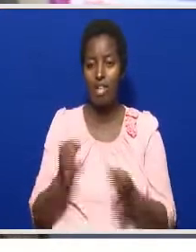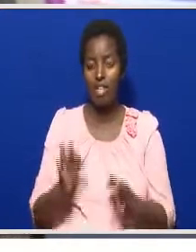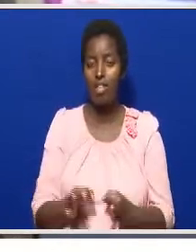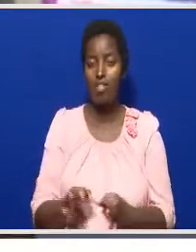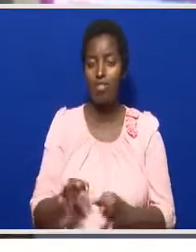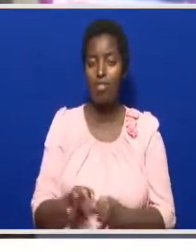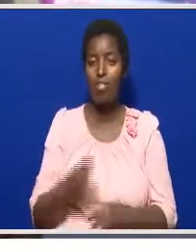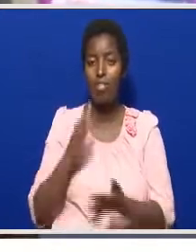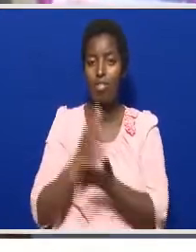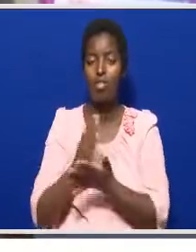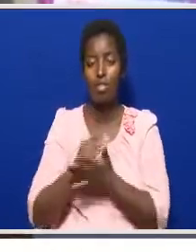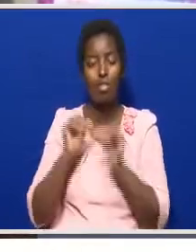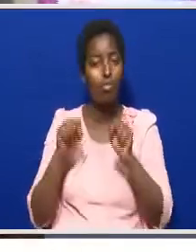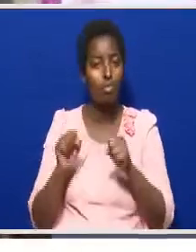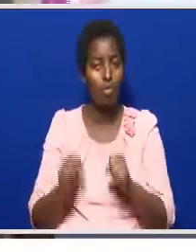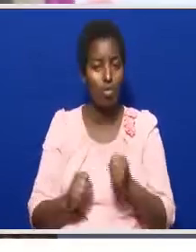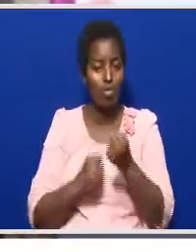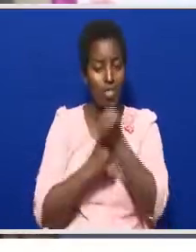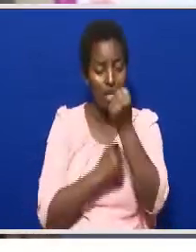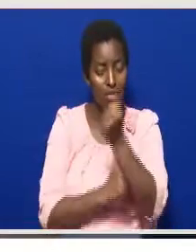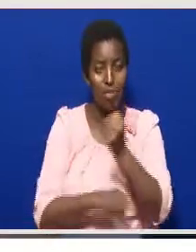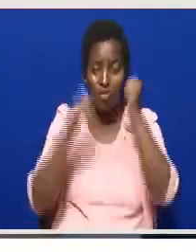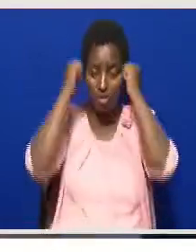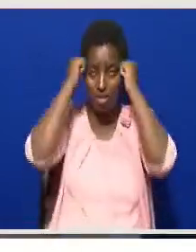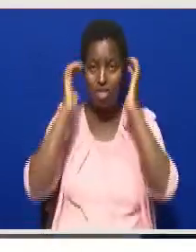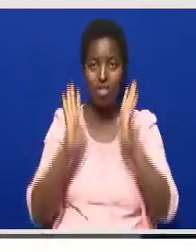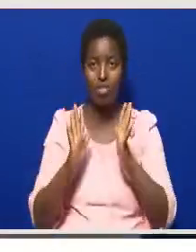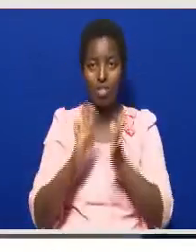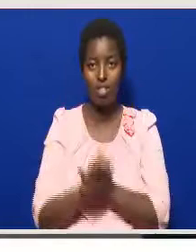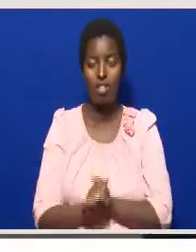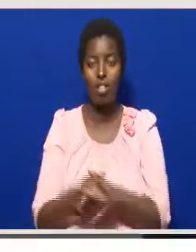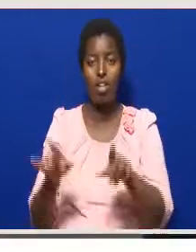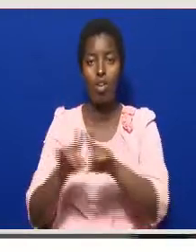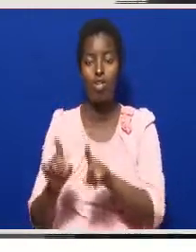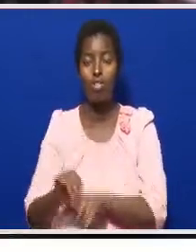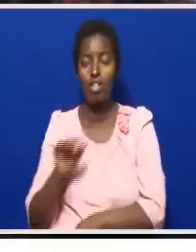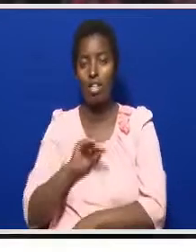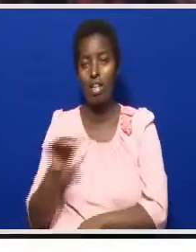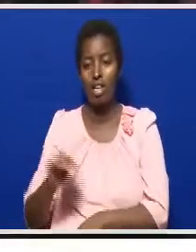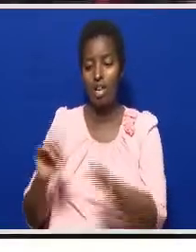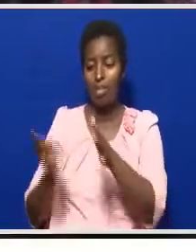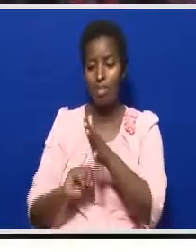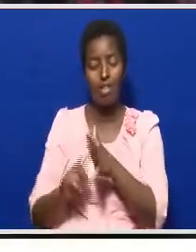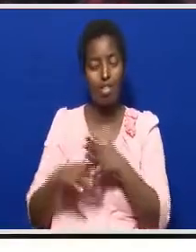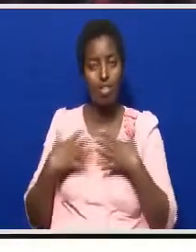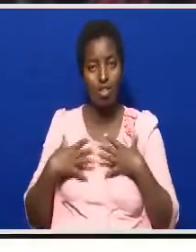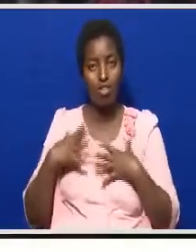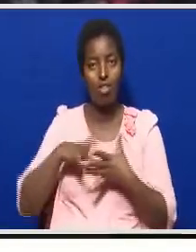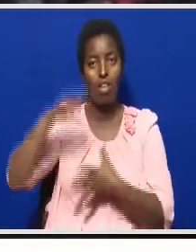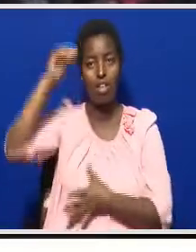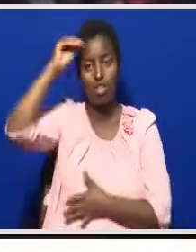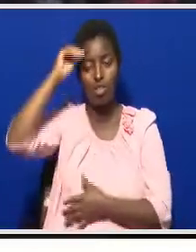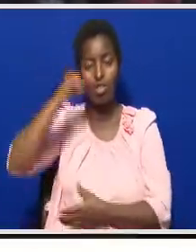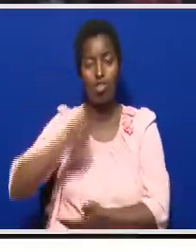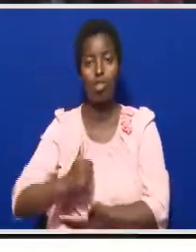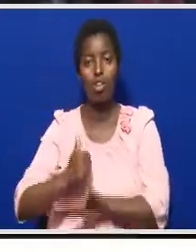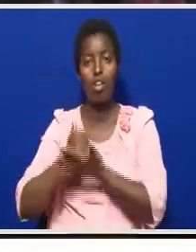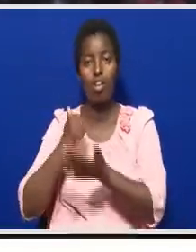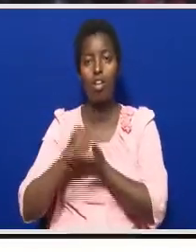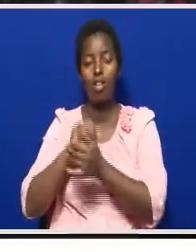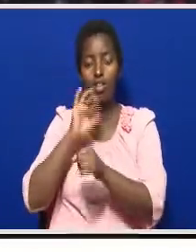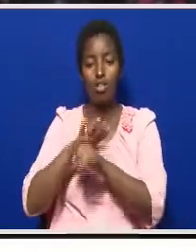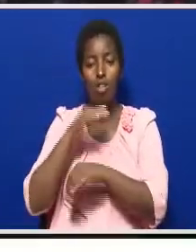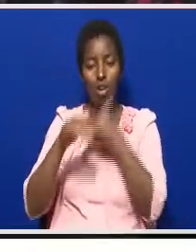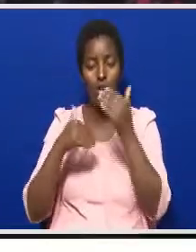ukiona tu unaweza shikilia huyo mtoto. He also asked officials in the Ministry of Education to intervene to ensure that